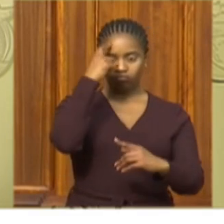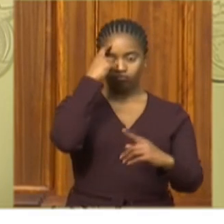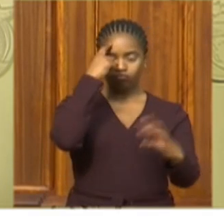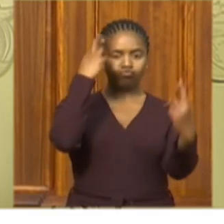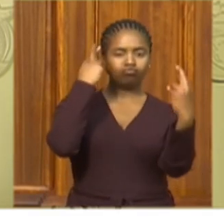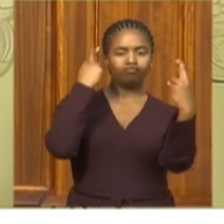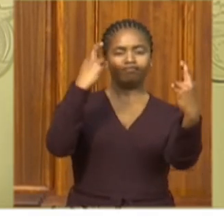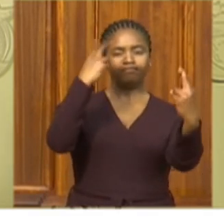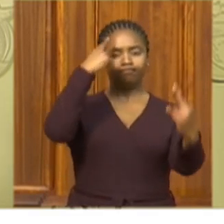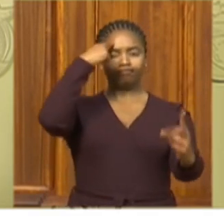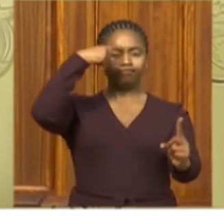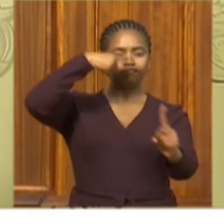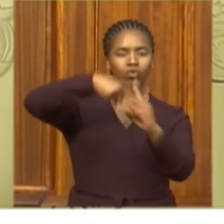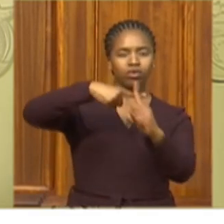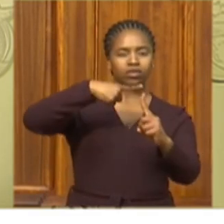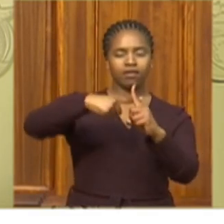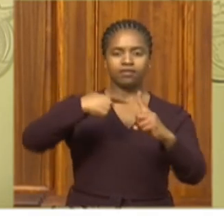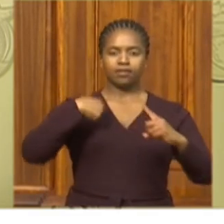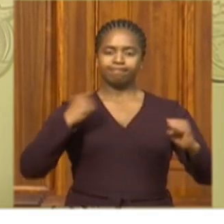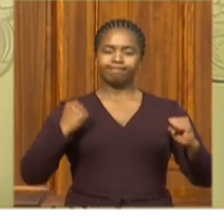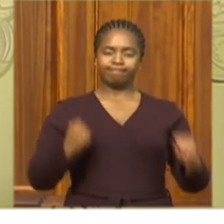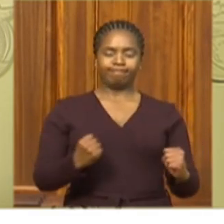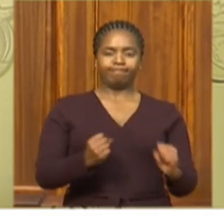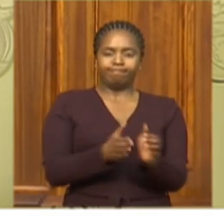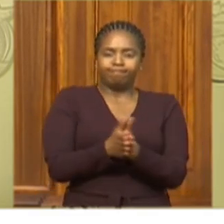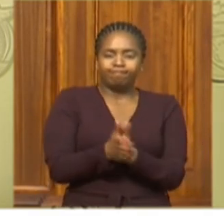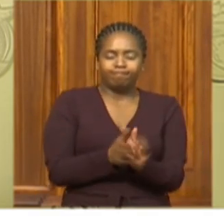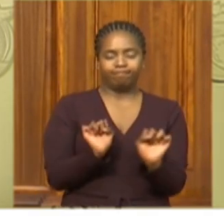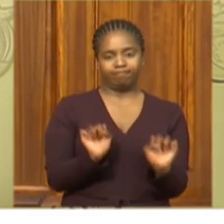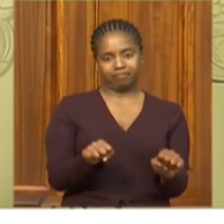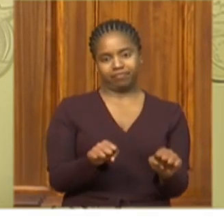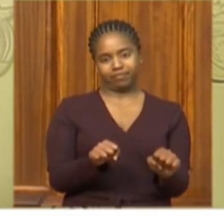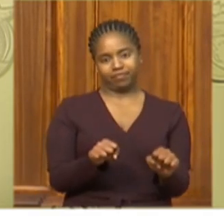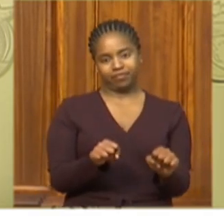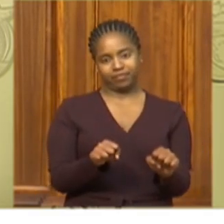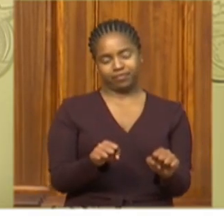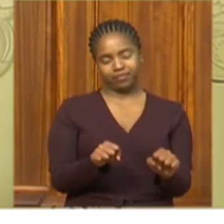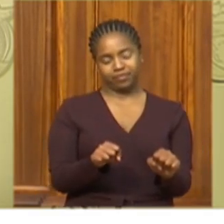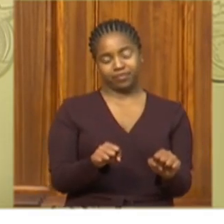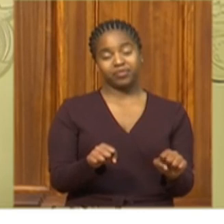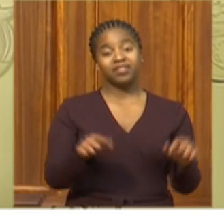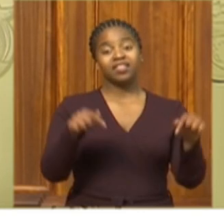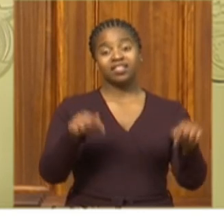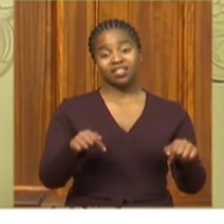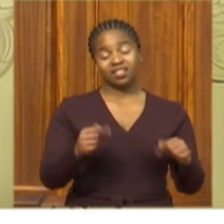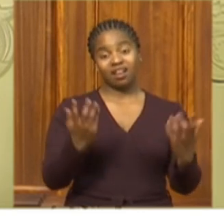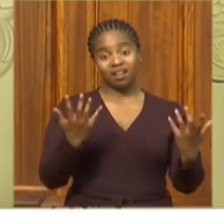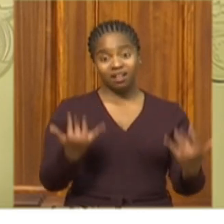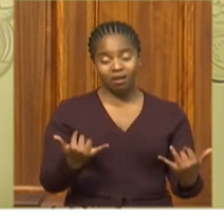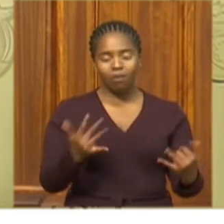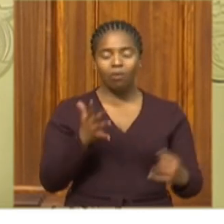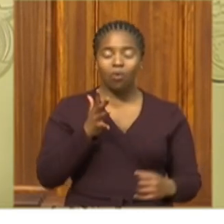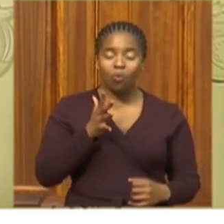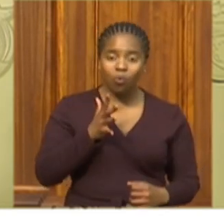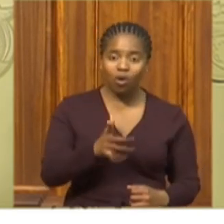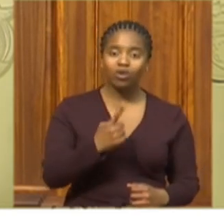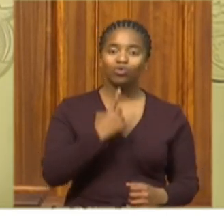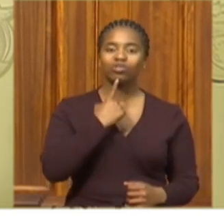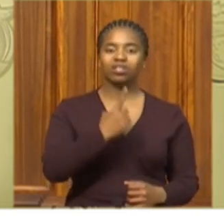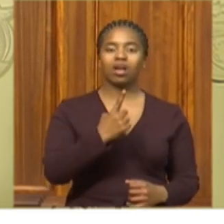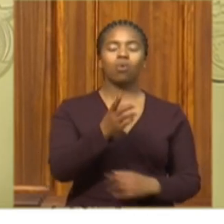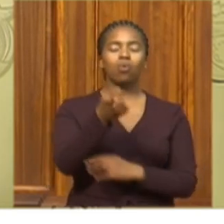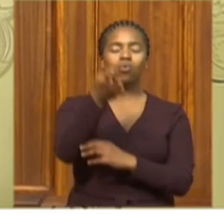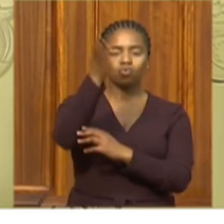hopeful, brave, and courageous. This is the time when we want to say,